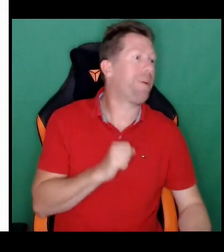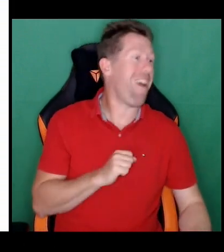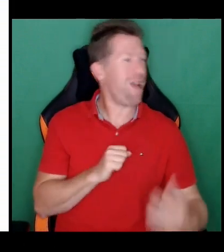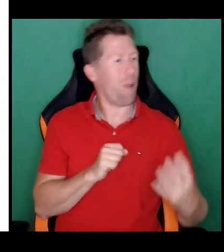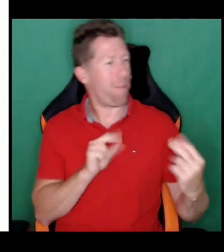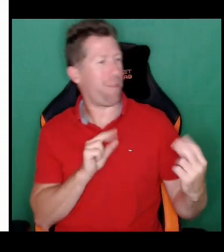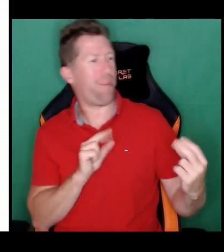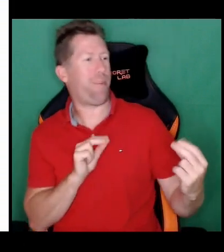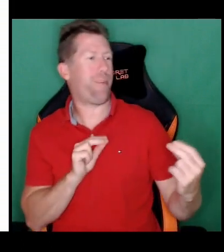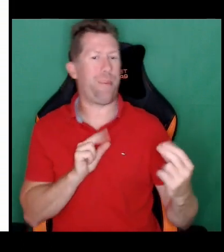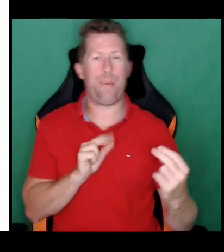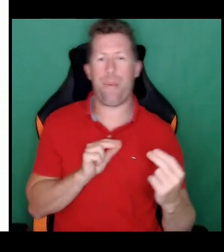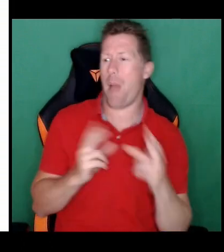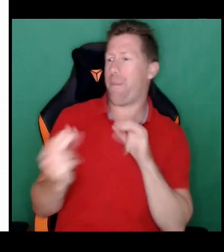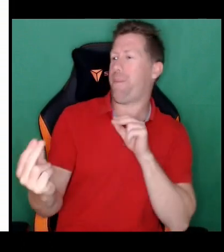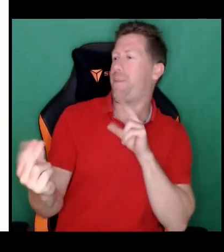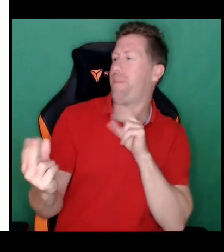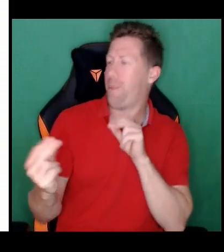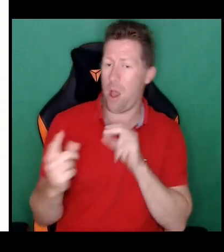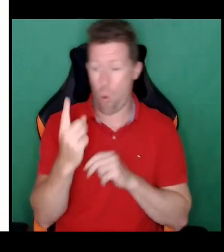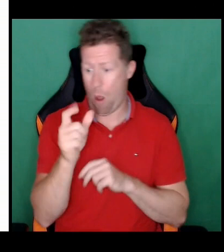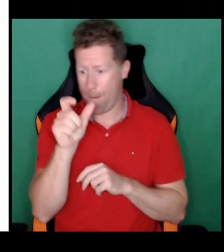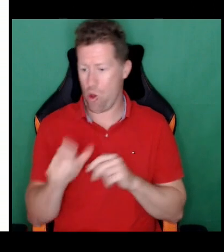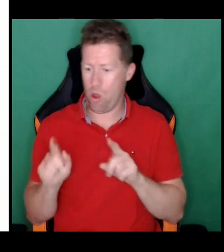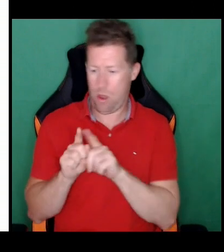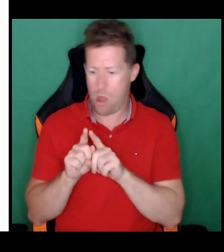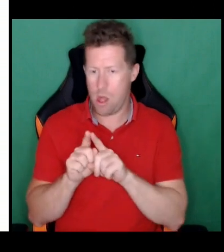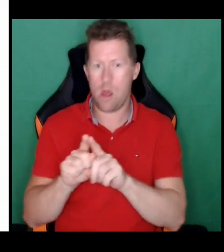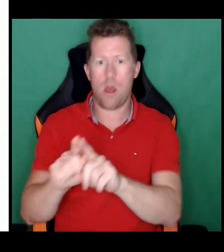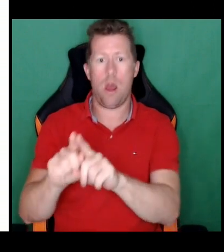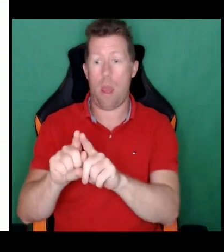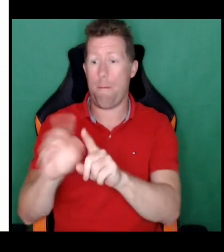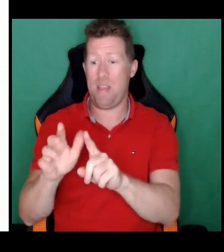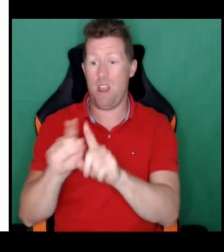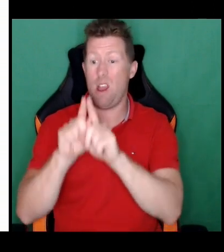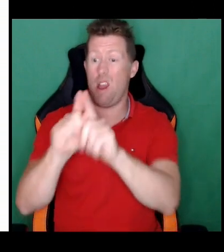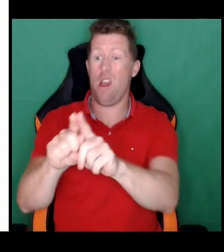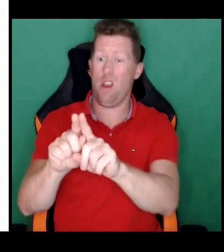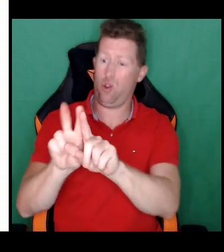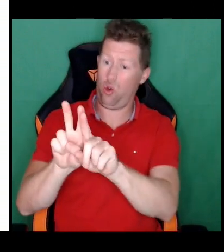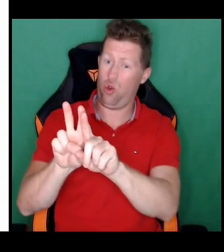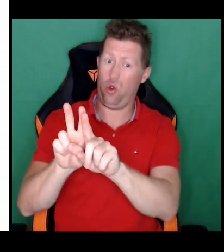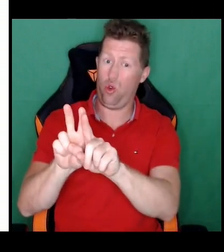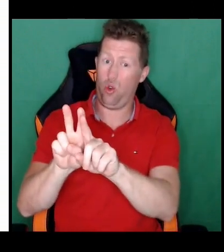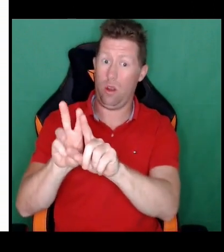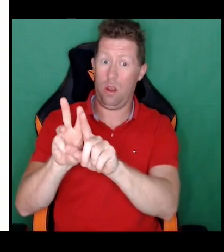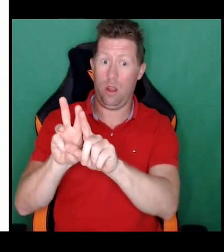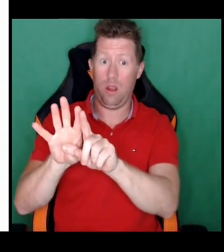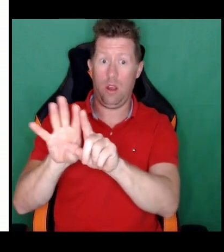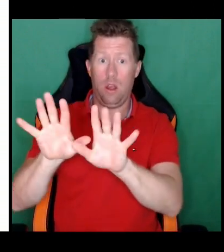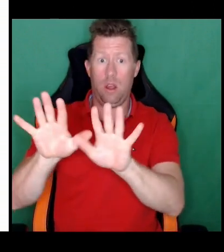with your friendship group or one person from your friendship group, and come away with new friends that you have made through